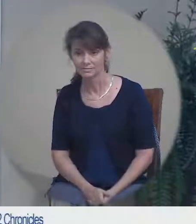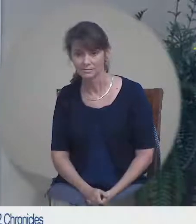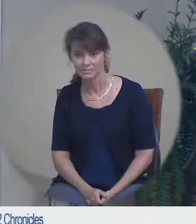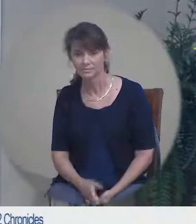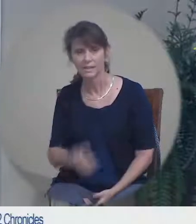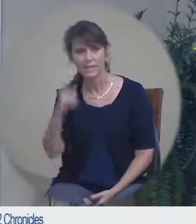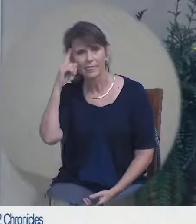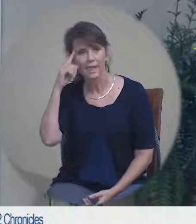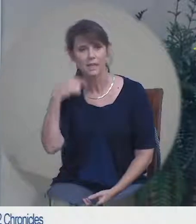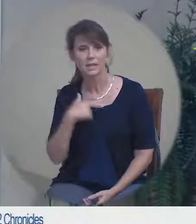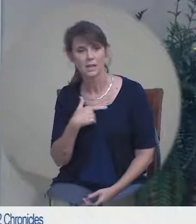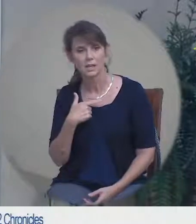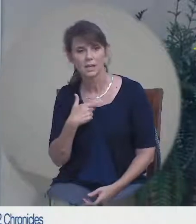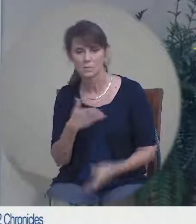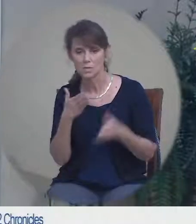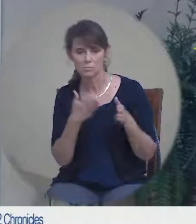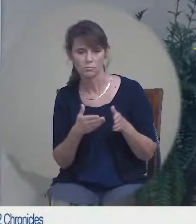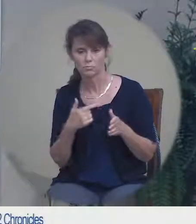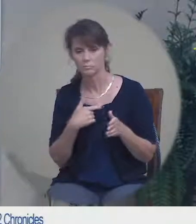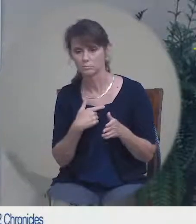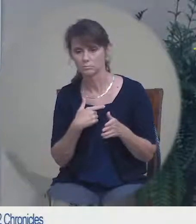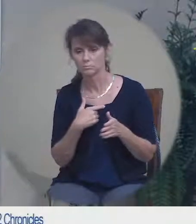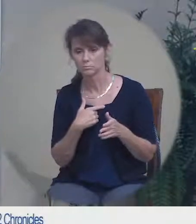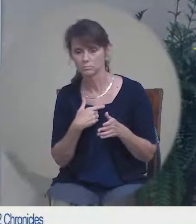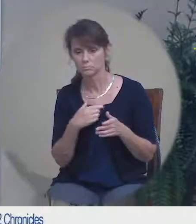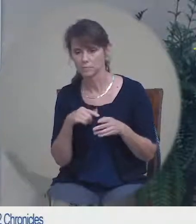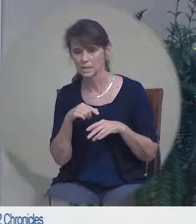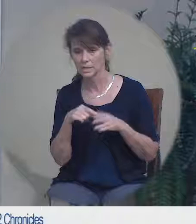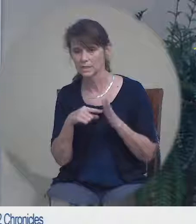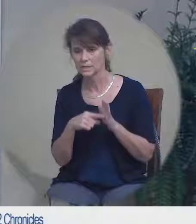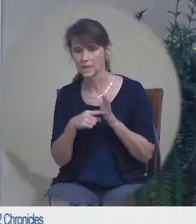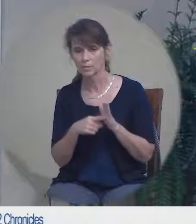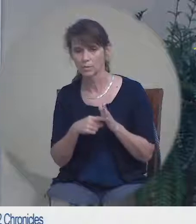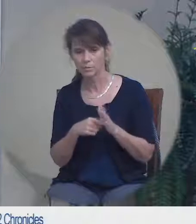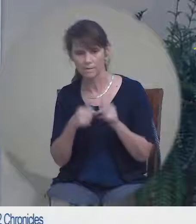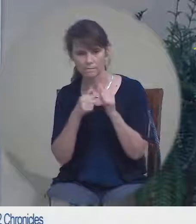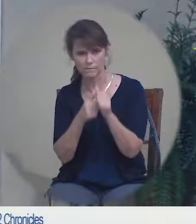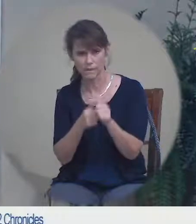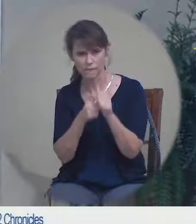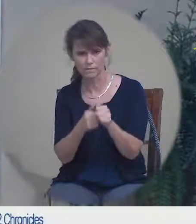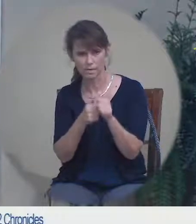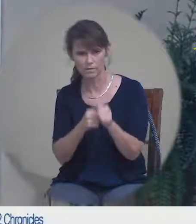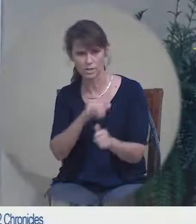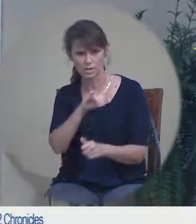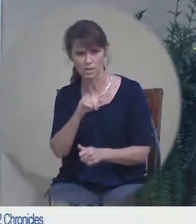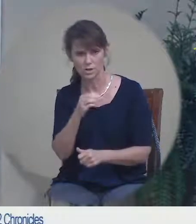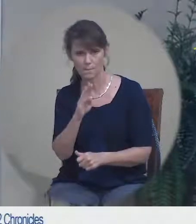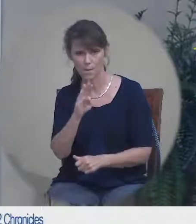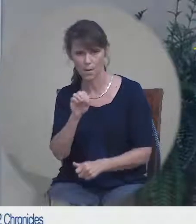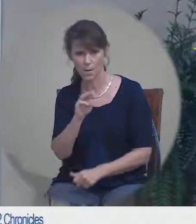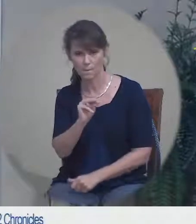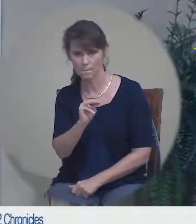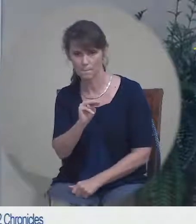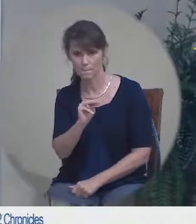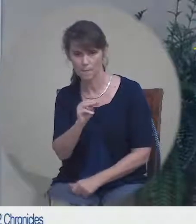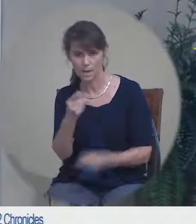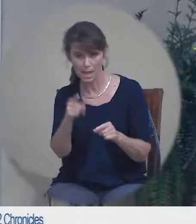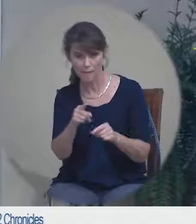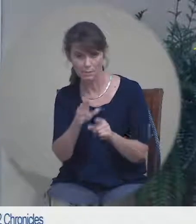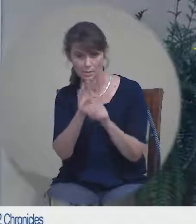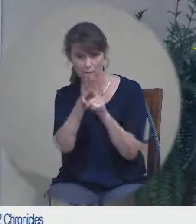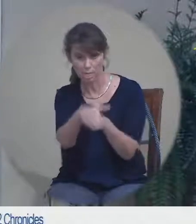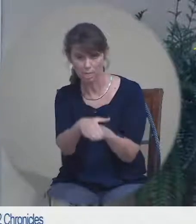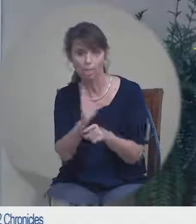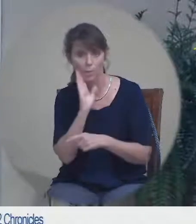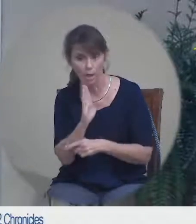this road, if I stay on this sin with the sons of Jeroboam, you know what's going to happen? I'm going to get oppressed. But the